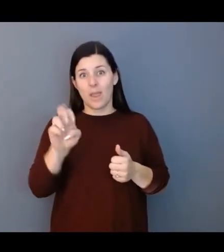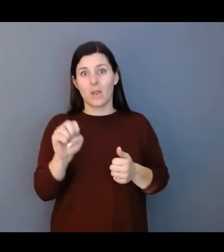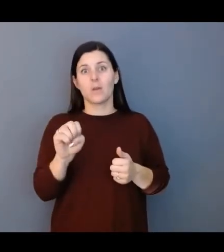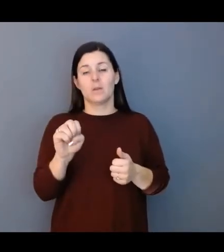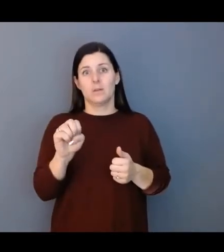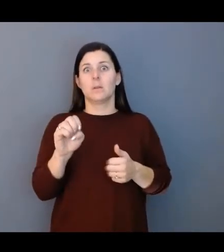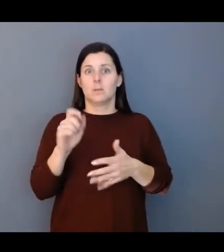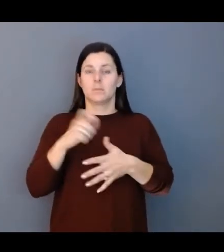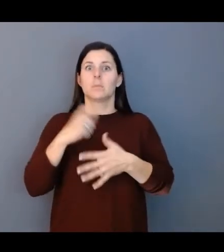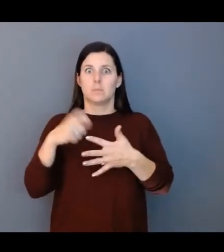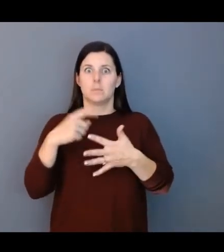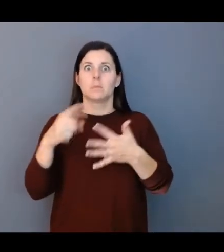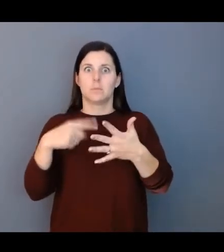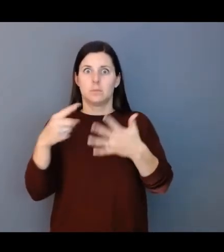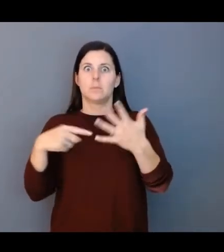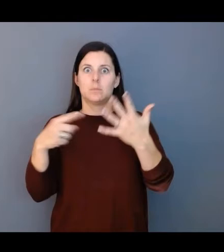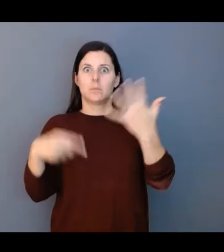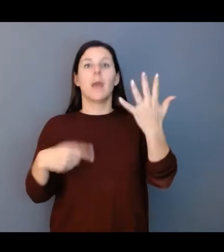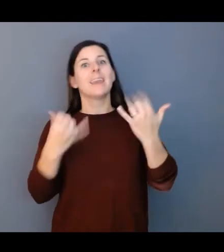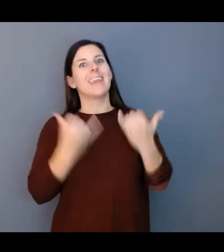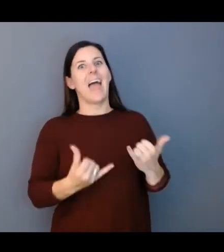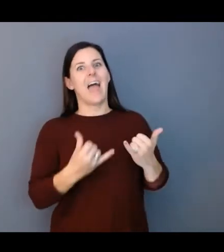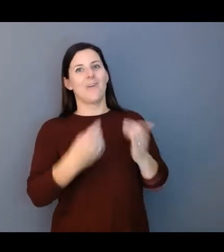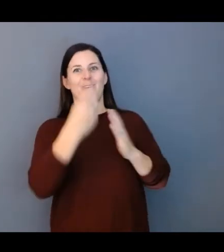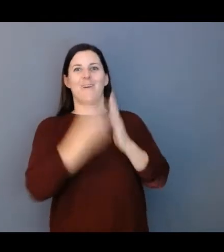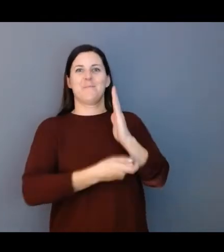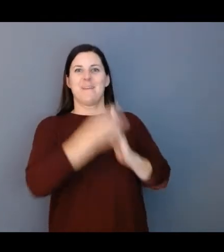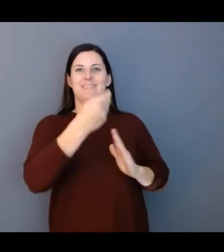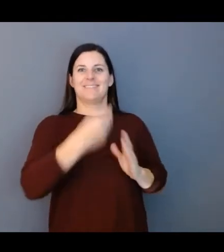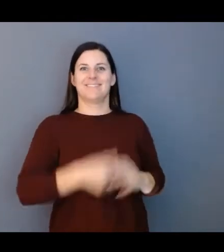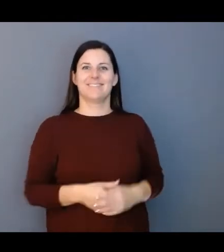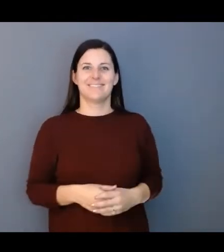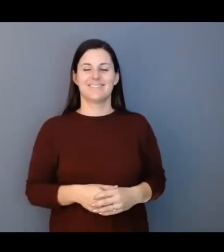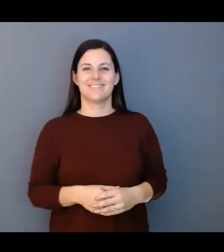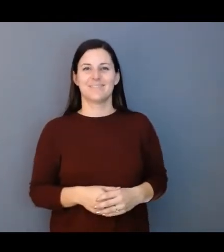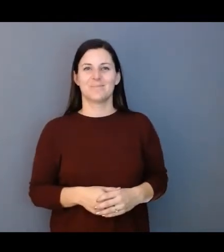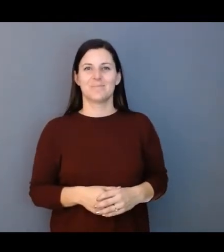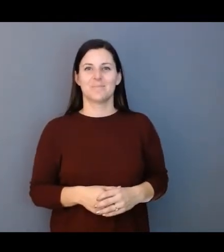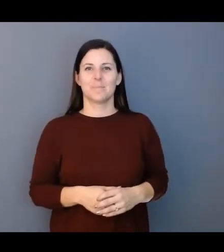hardware. And these are the tasks that Inference Recommender automates.